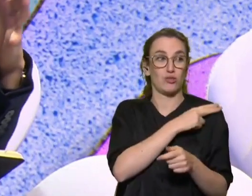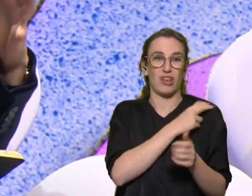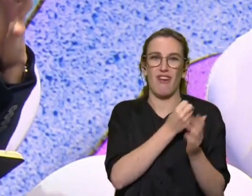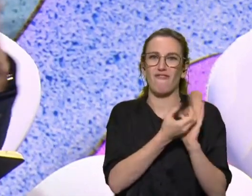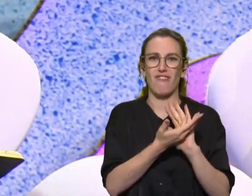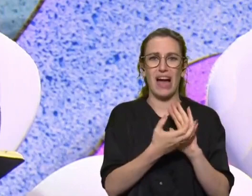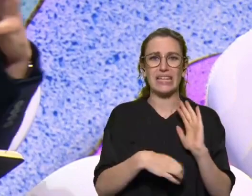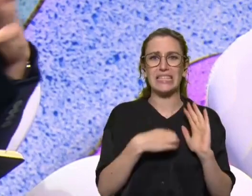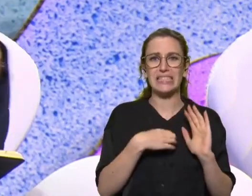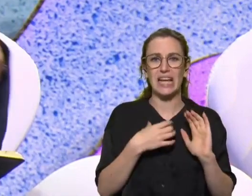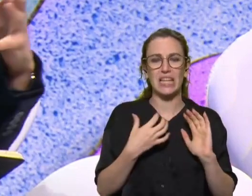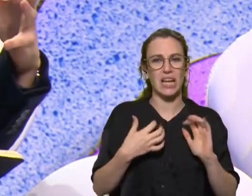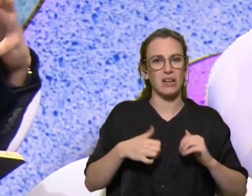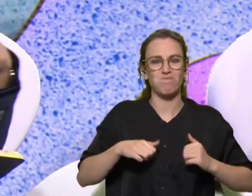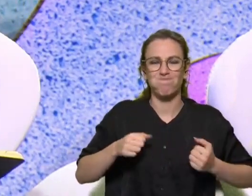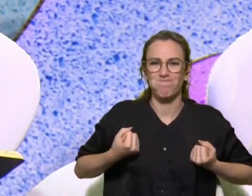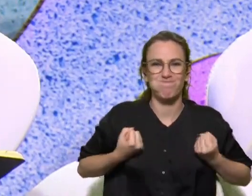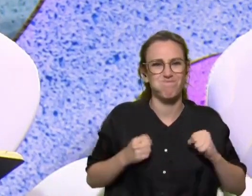research projects, and